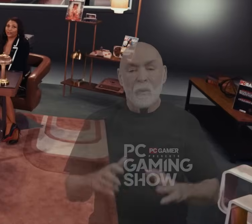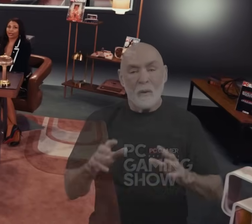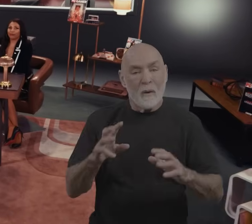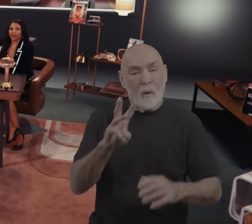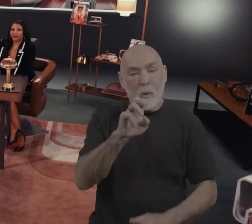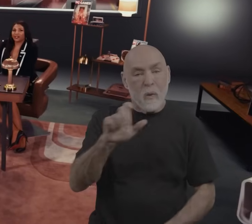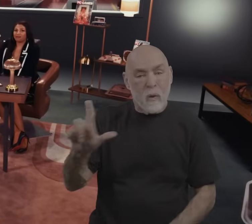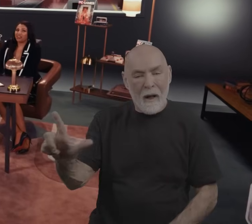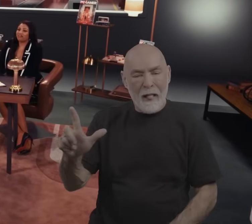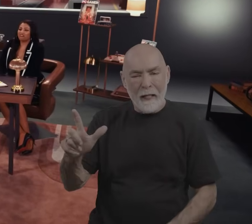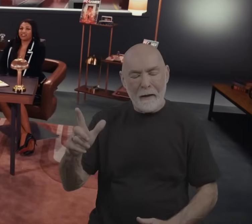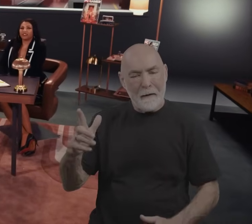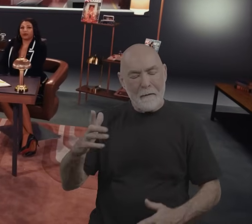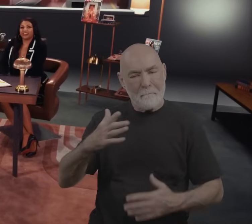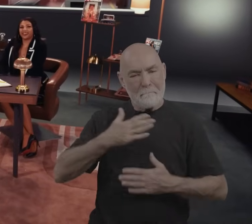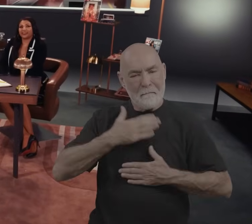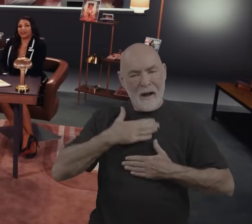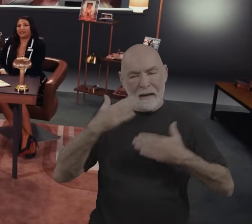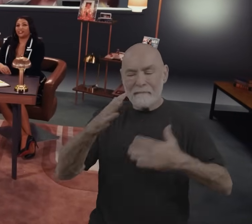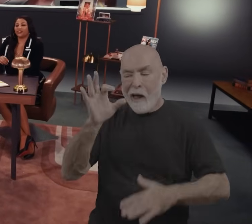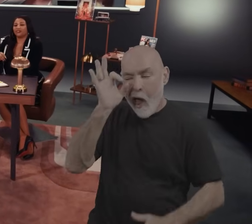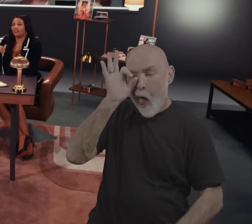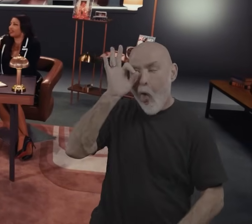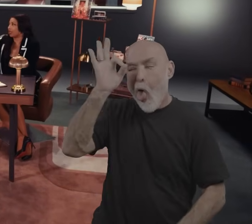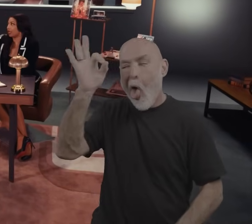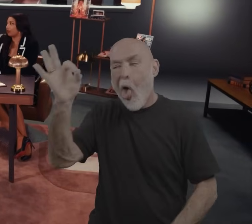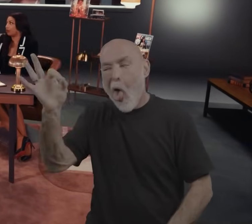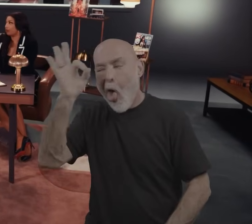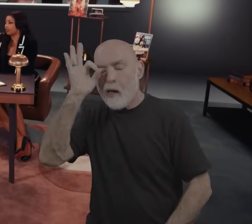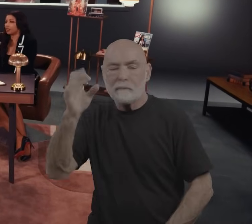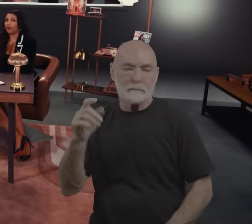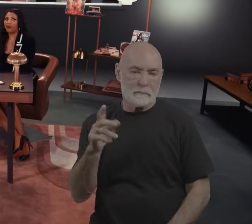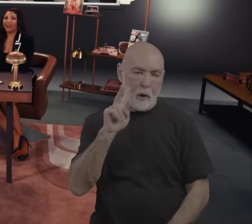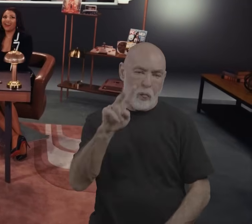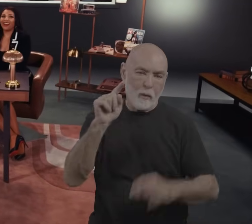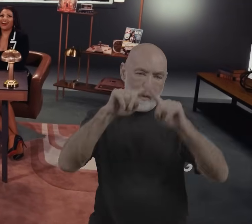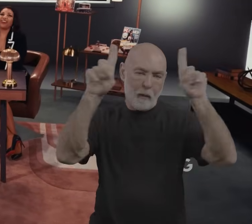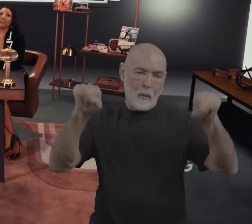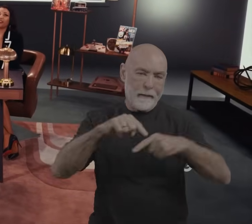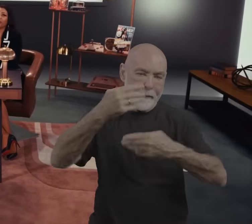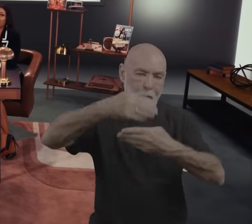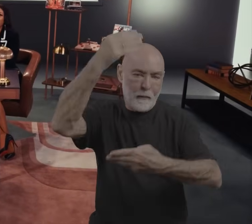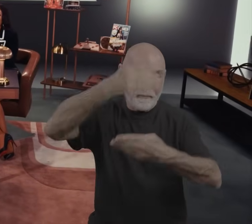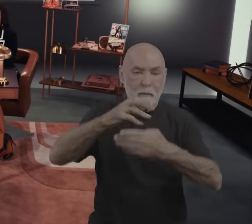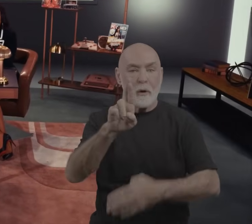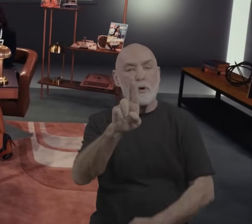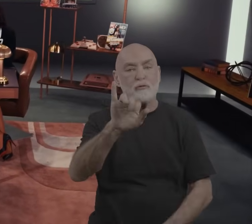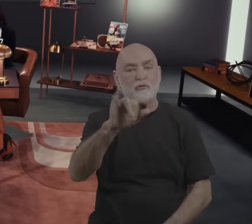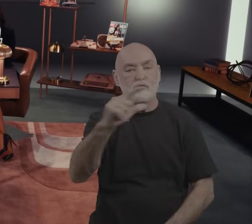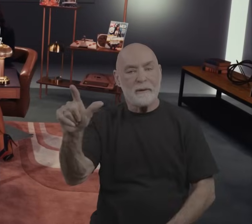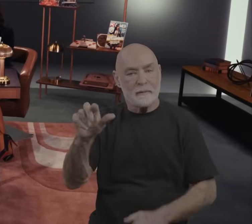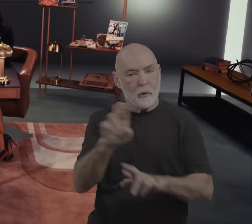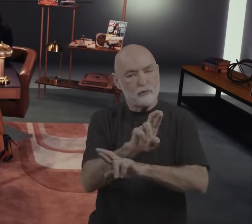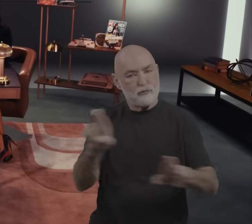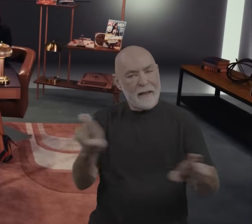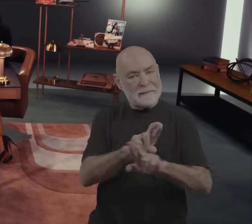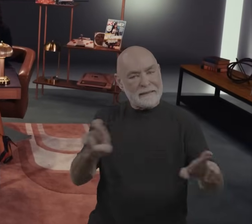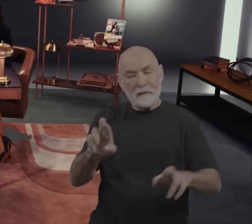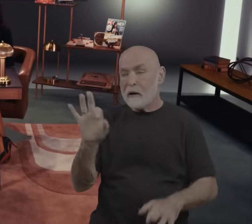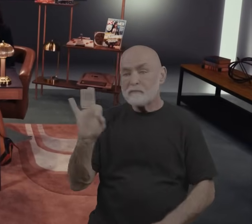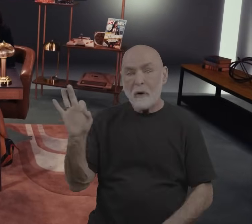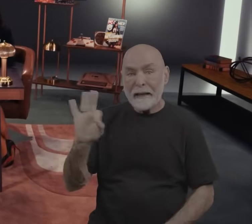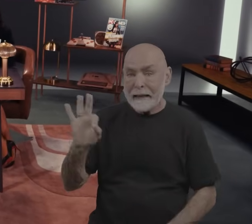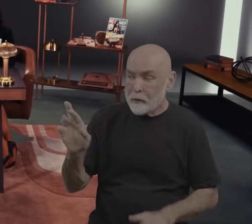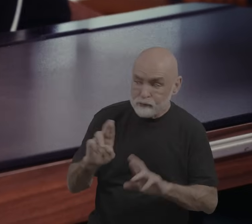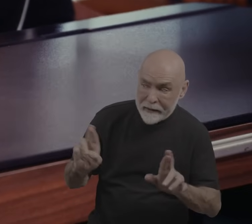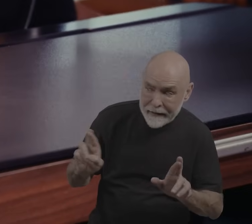Well, Sean, by using my advanced spy technology of looking out the window, I think the rig is just about ready to boot up. Hey, Frankie,